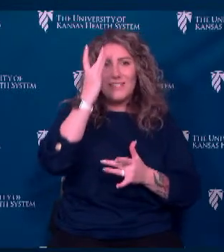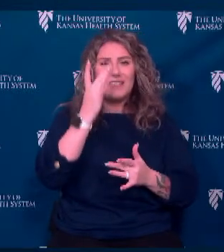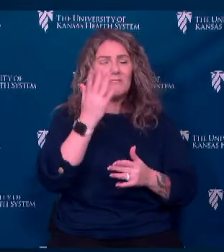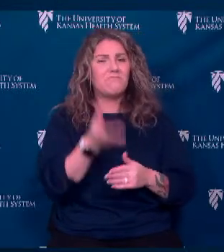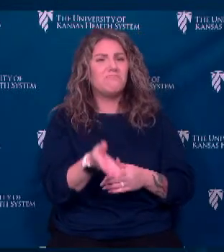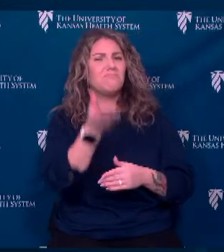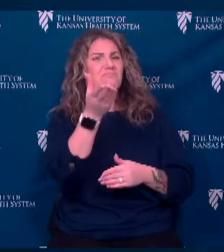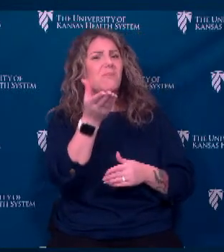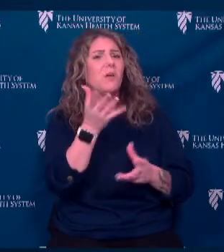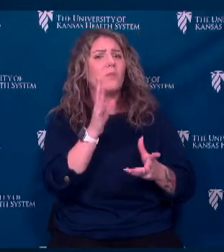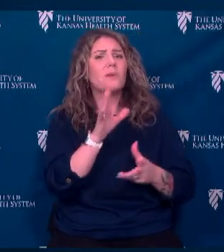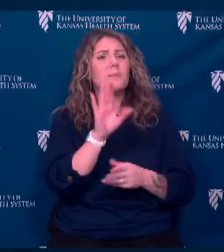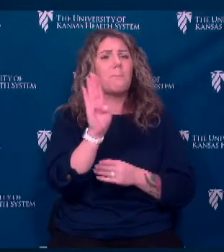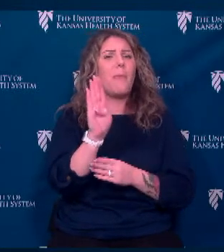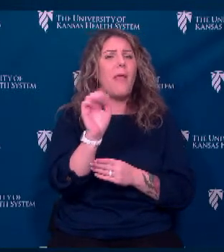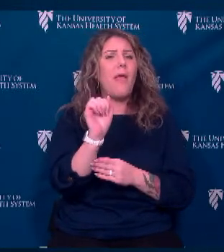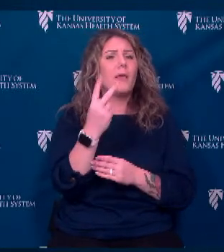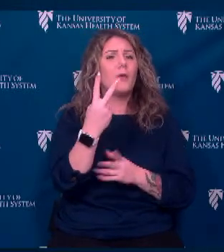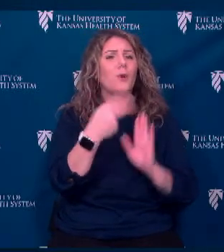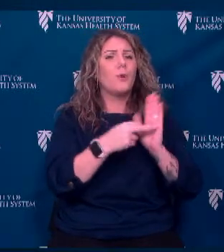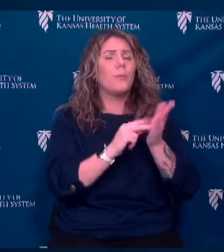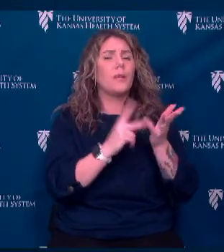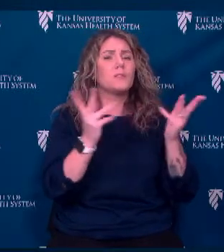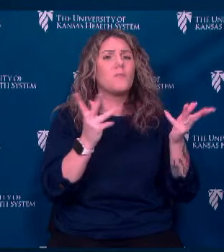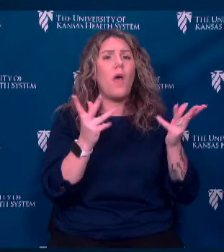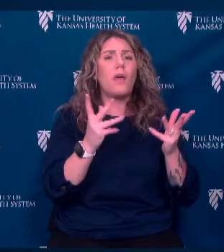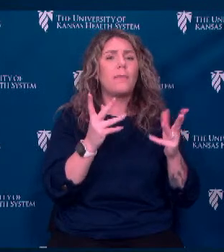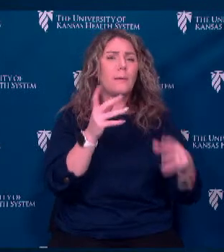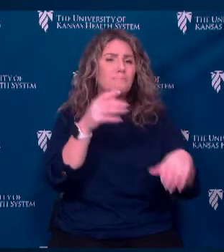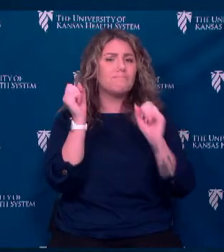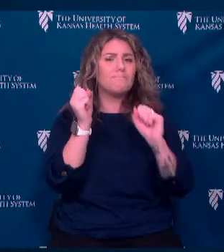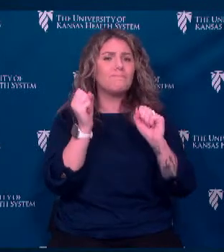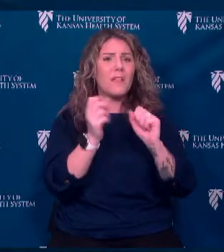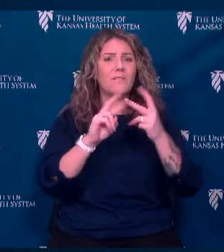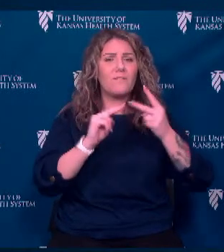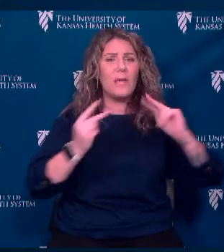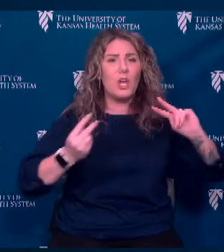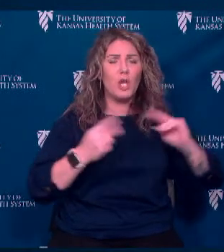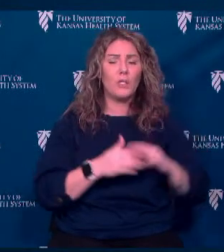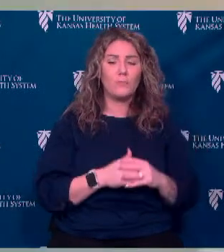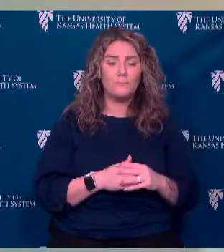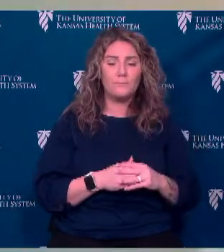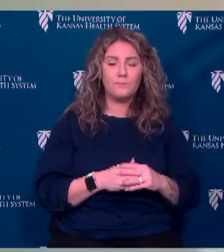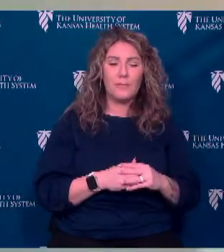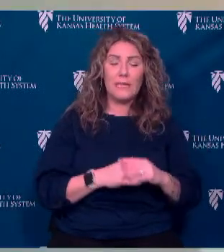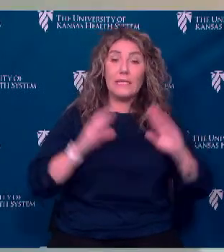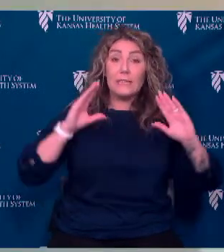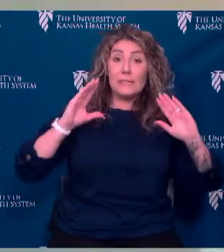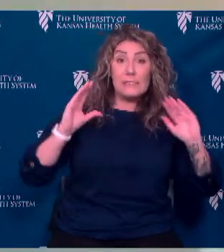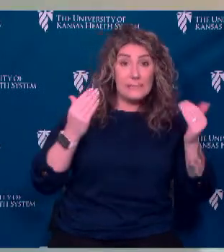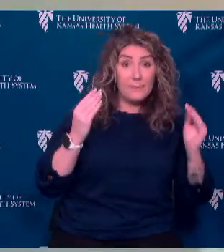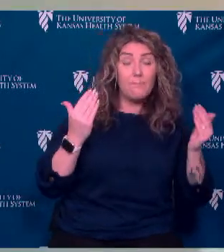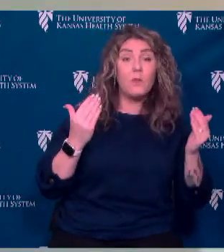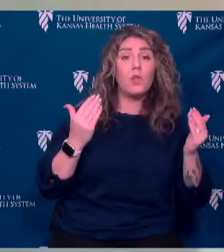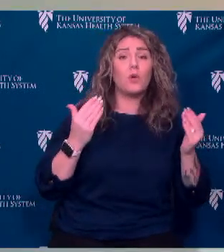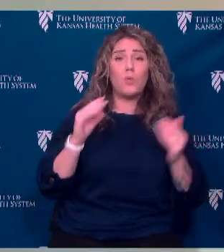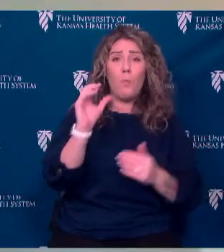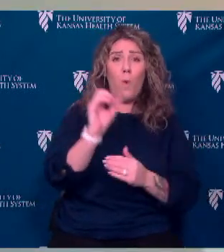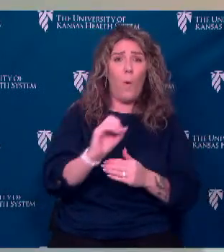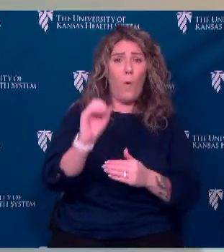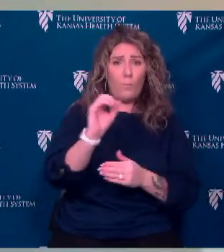what's BA2? Stealth variant, what do you got? It's very similar to the